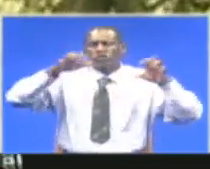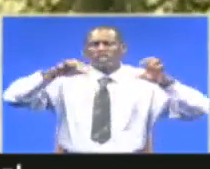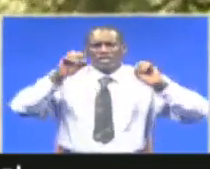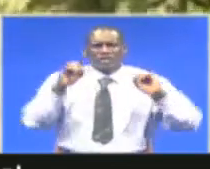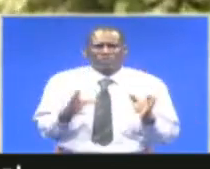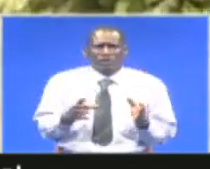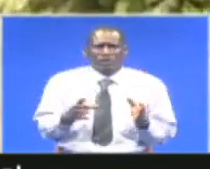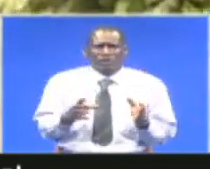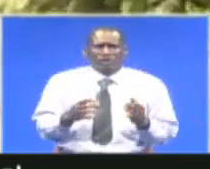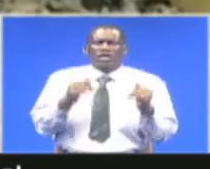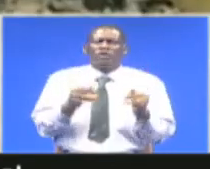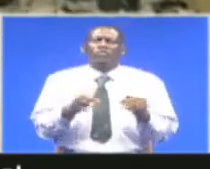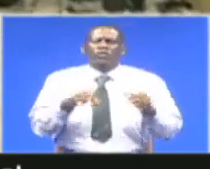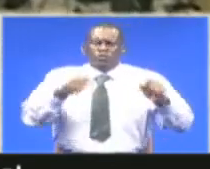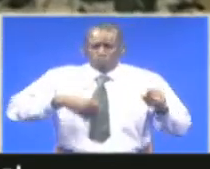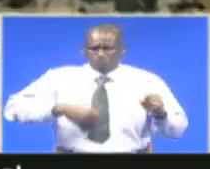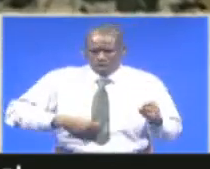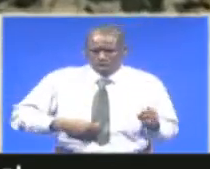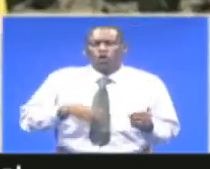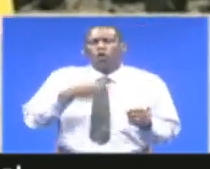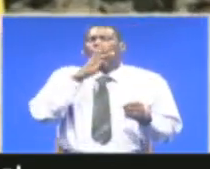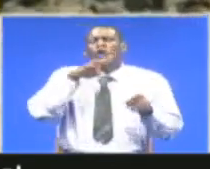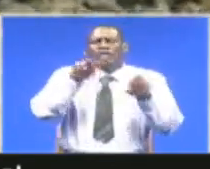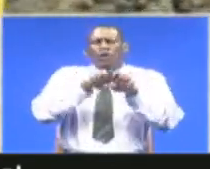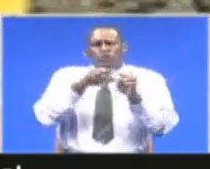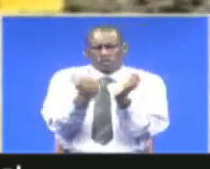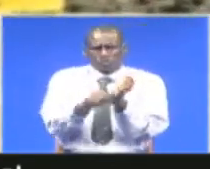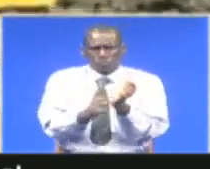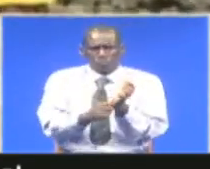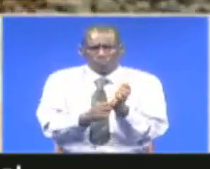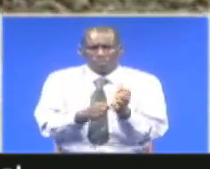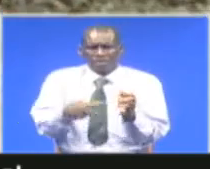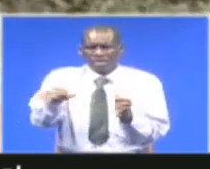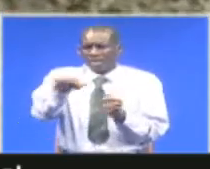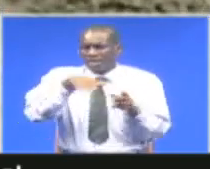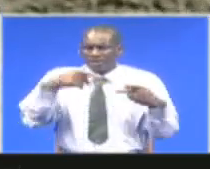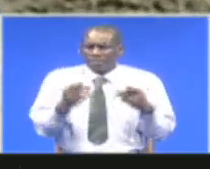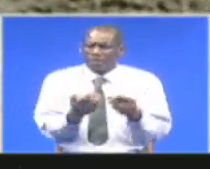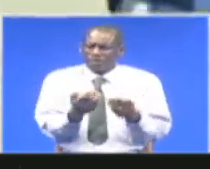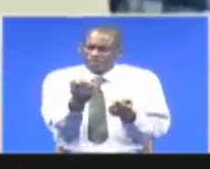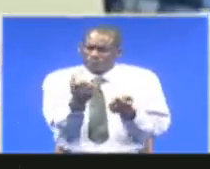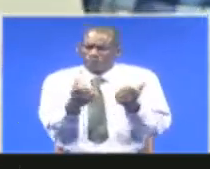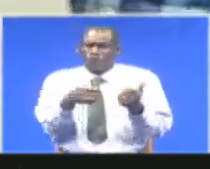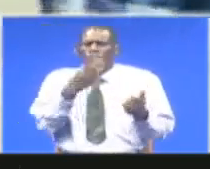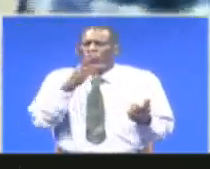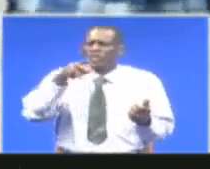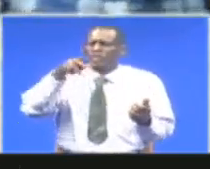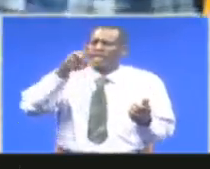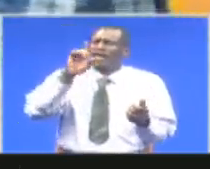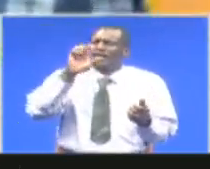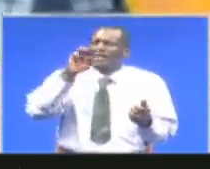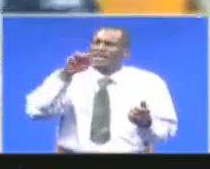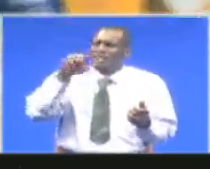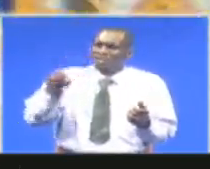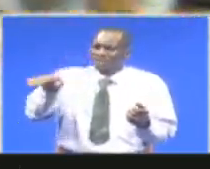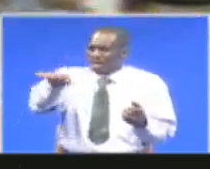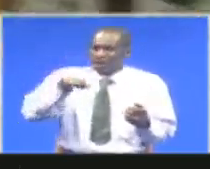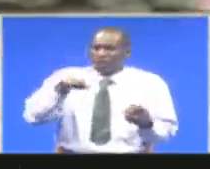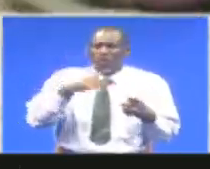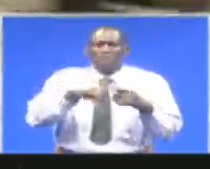at starvation. Water too is scarce, and although there are a few water pans available, they are not enough to serve the